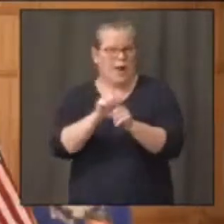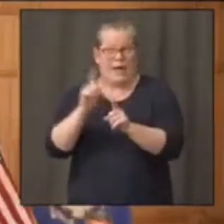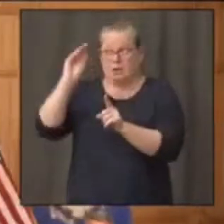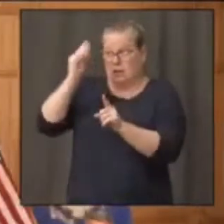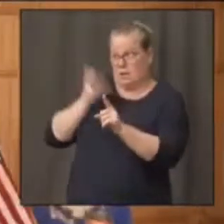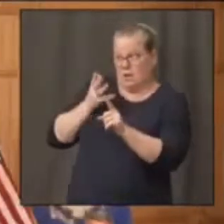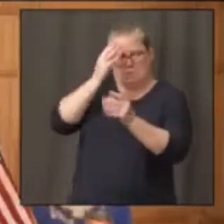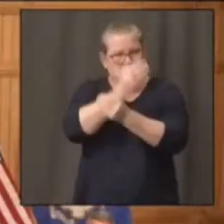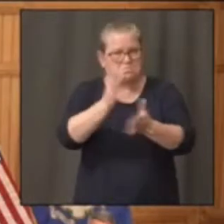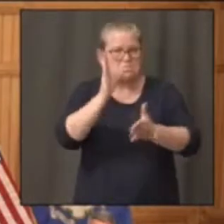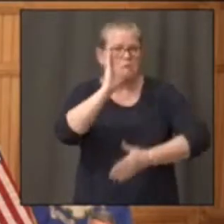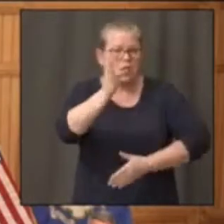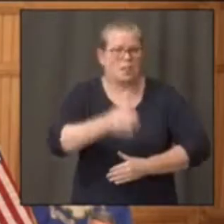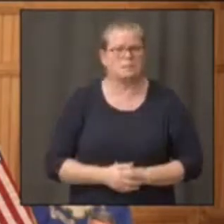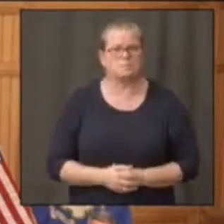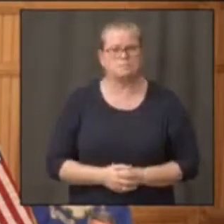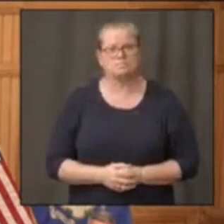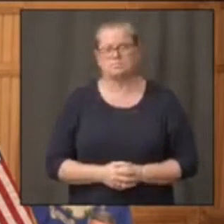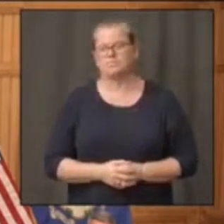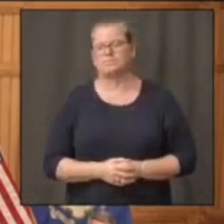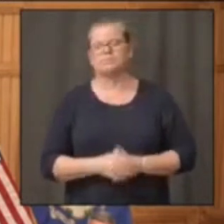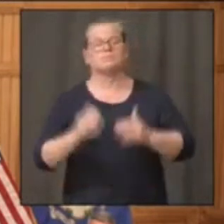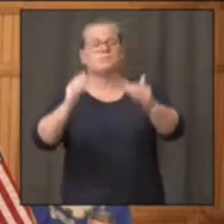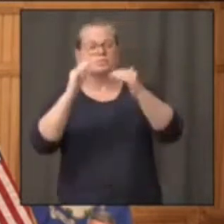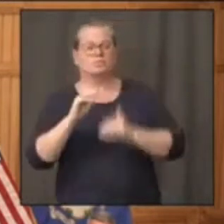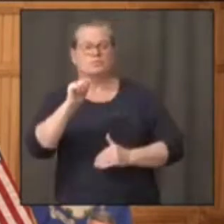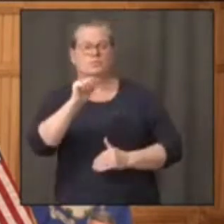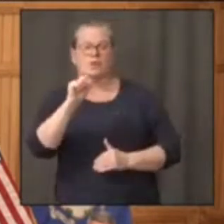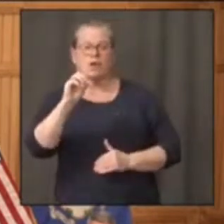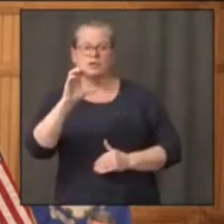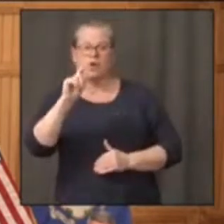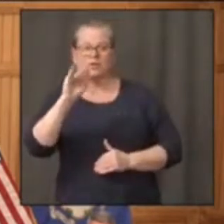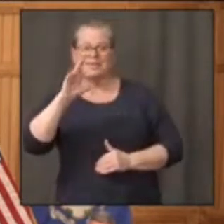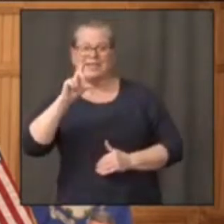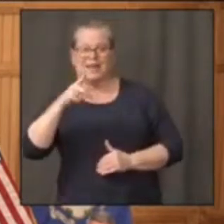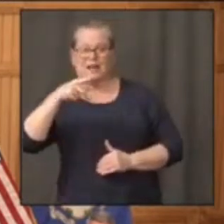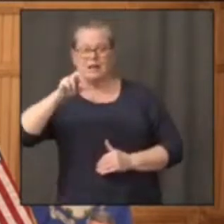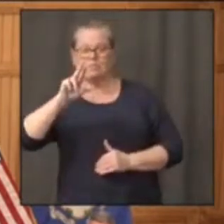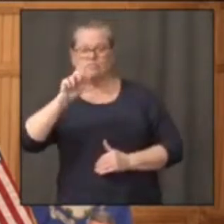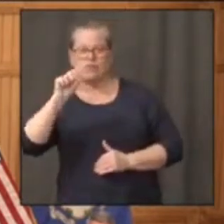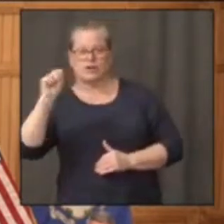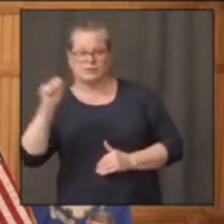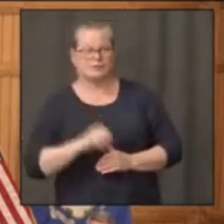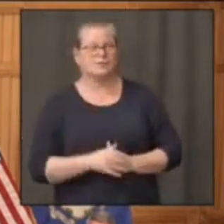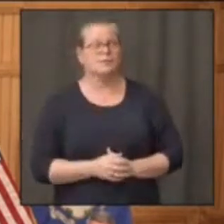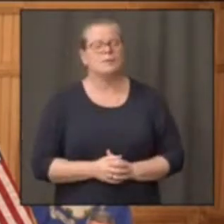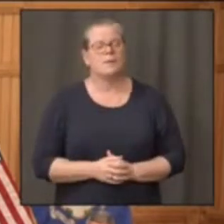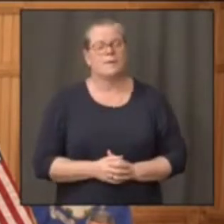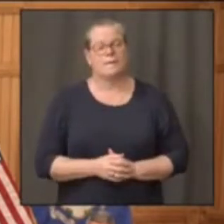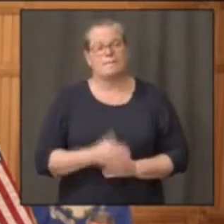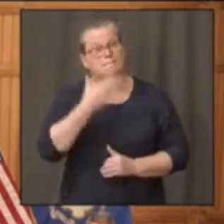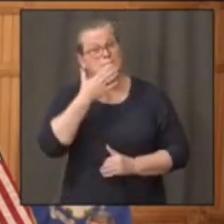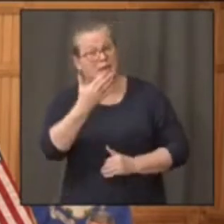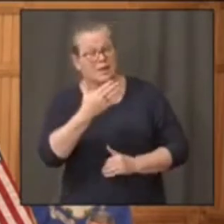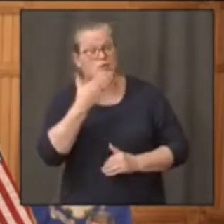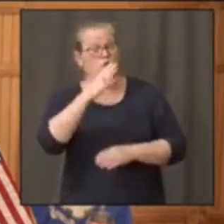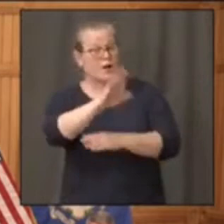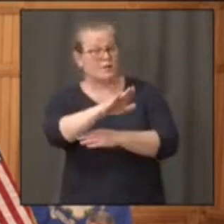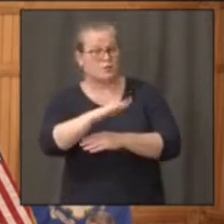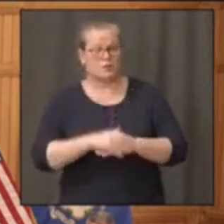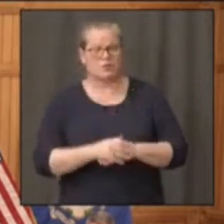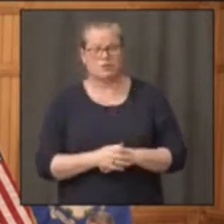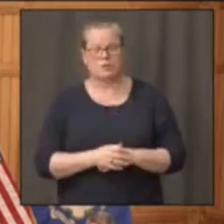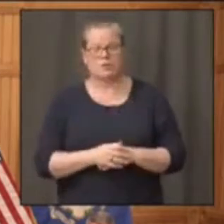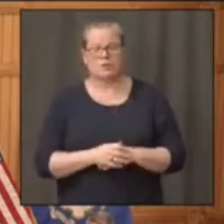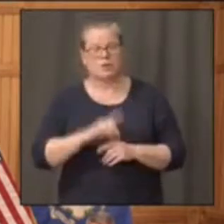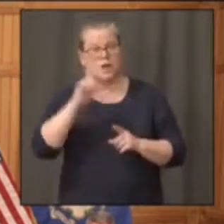The Associated Press. Thanks, Max. Good afternoon. Maybe Governor, or maybe